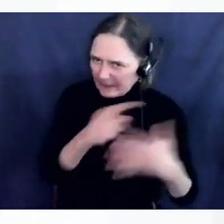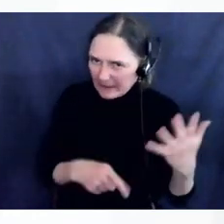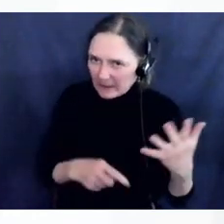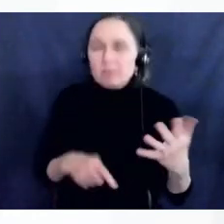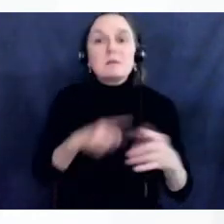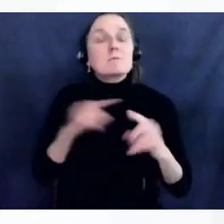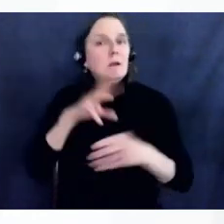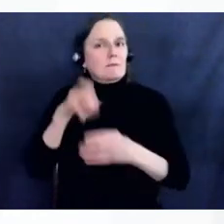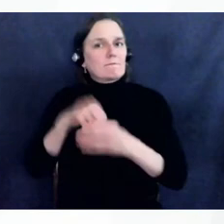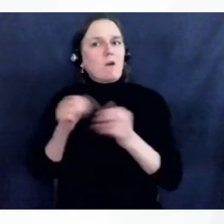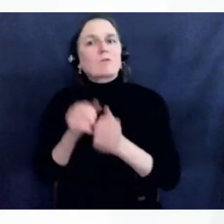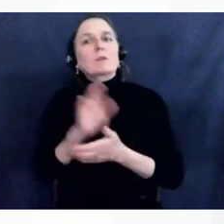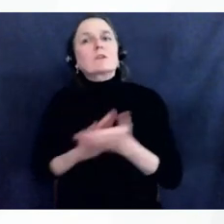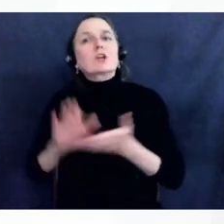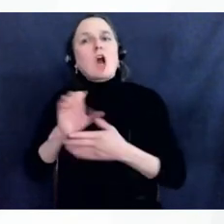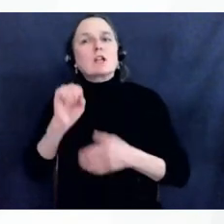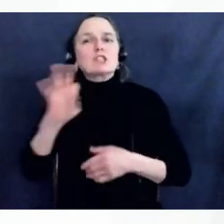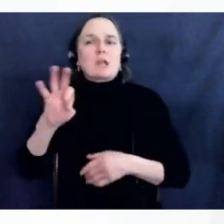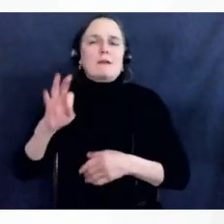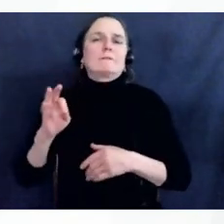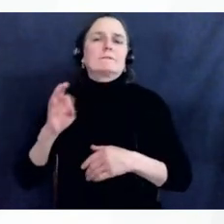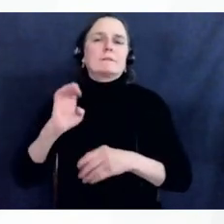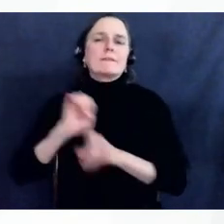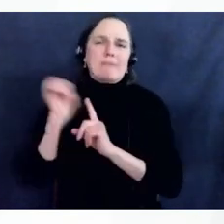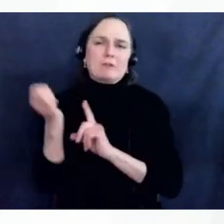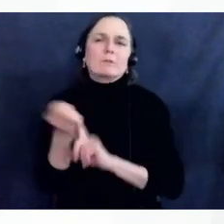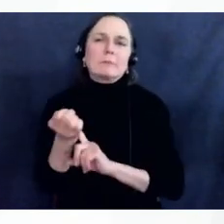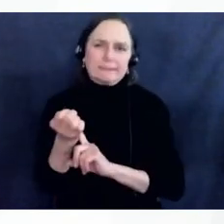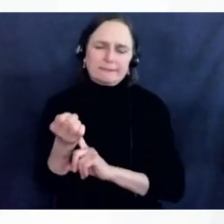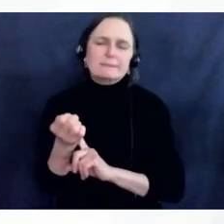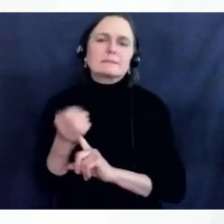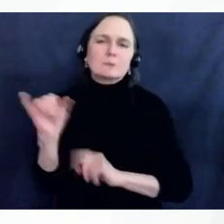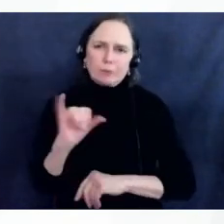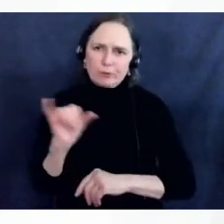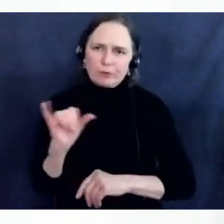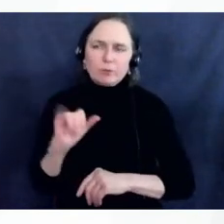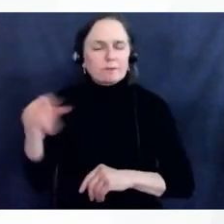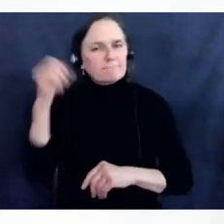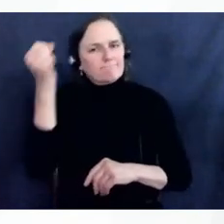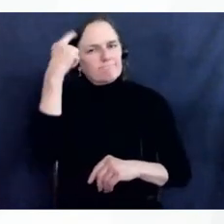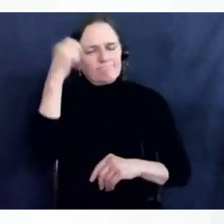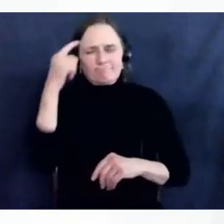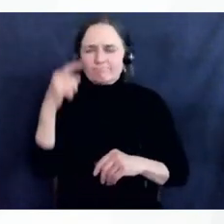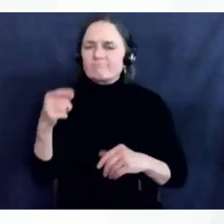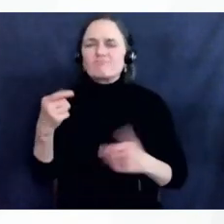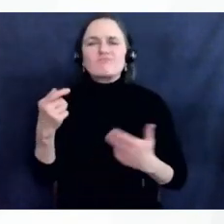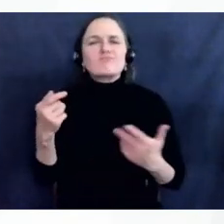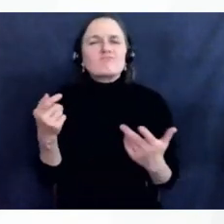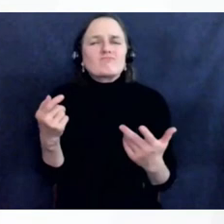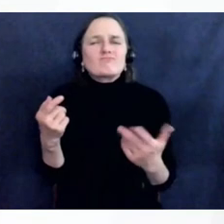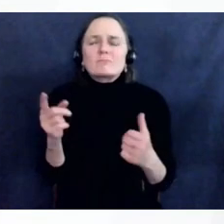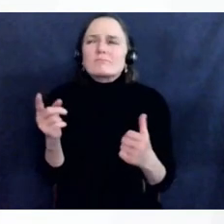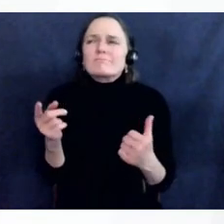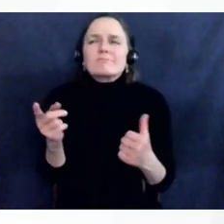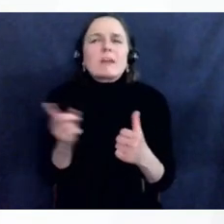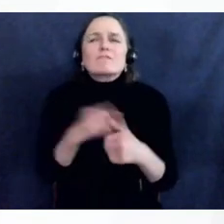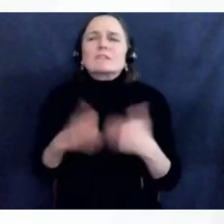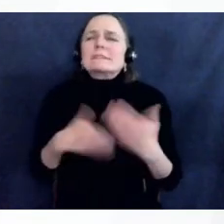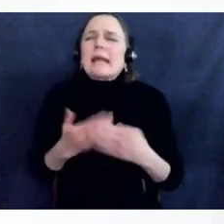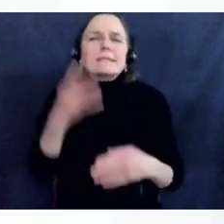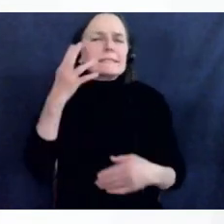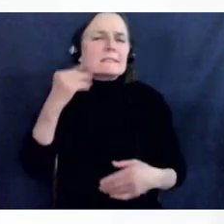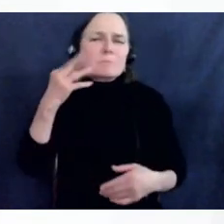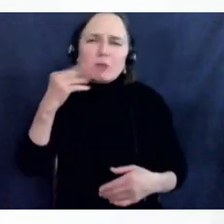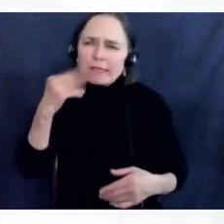firsthand that all of the work of the faculty and indeed the success of the university would be impossible without